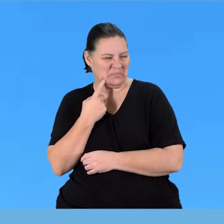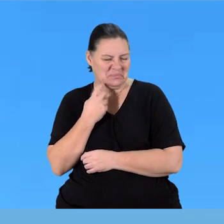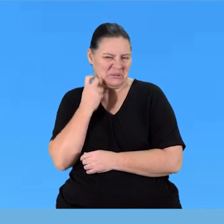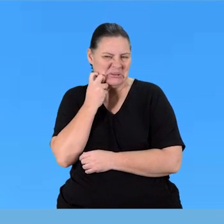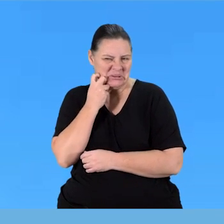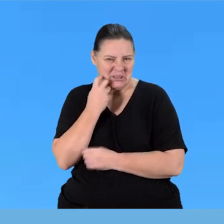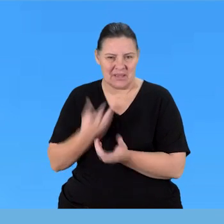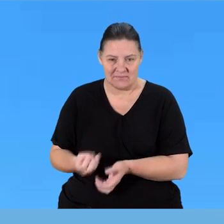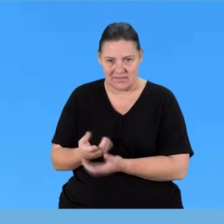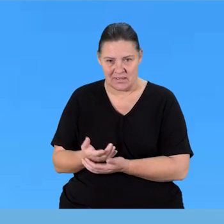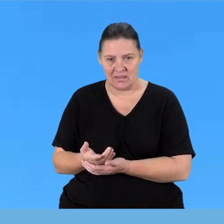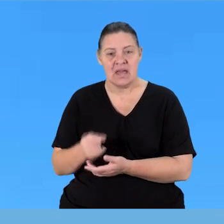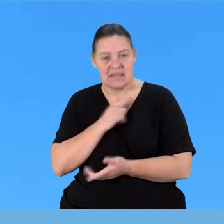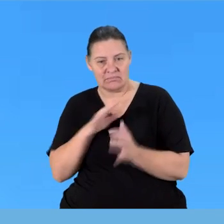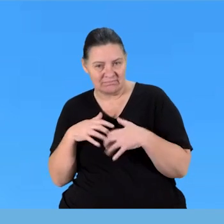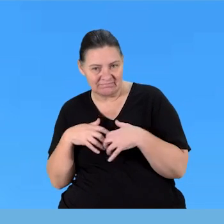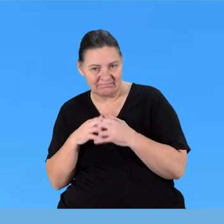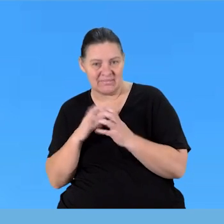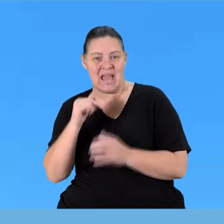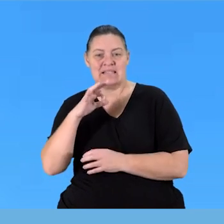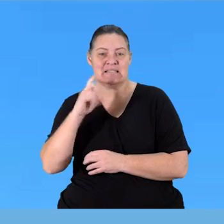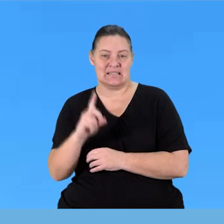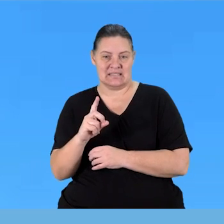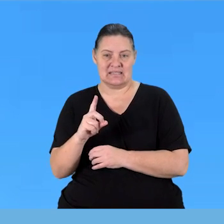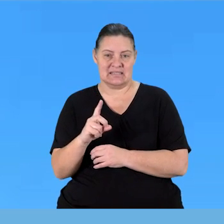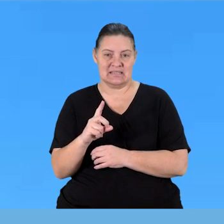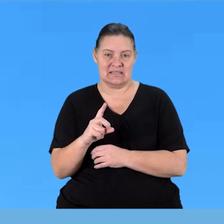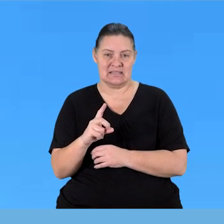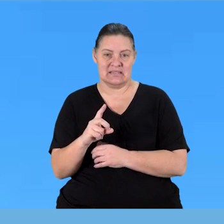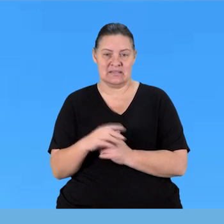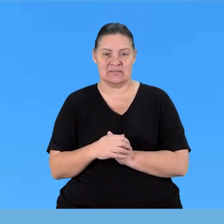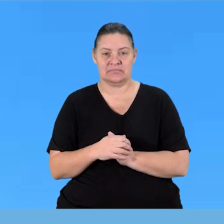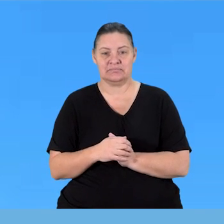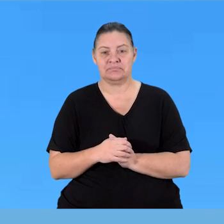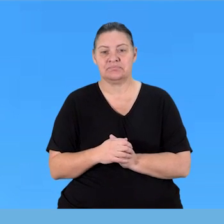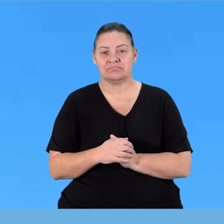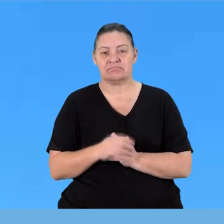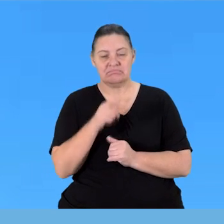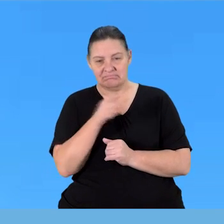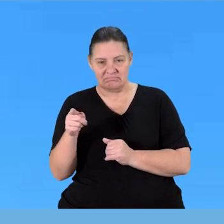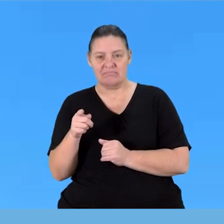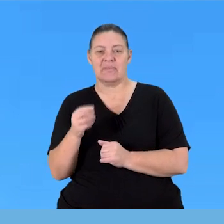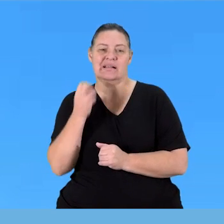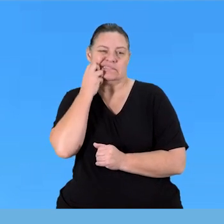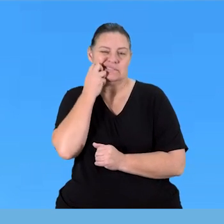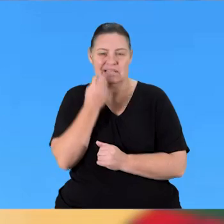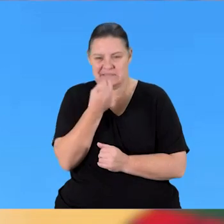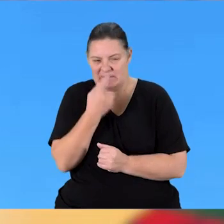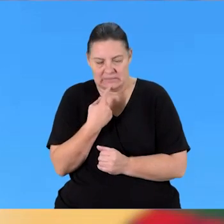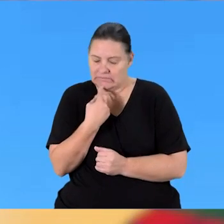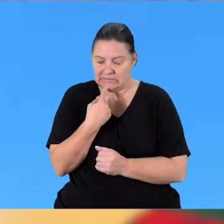taste. So the fermentation process is going to create acid that is going to give the food that we eat that sour taste,